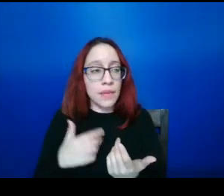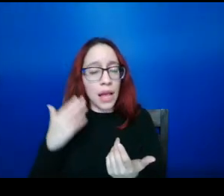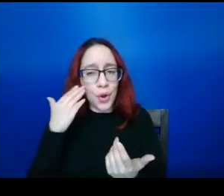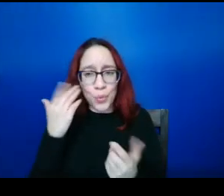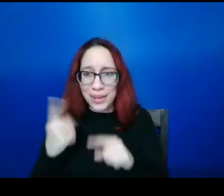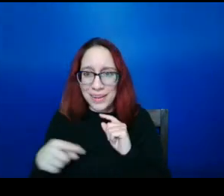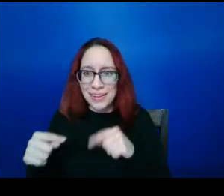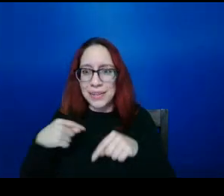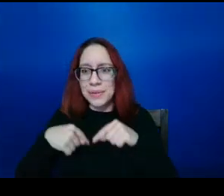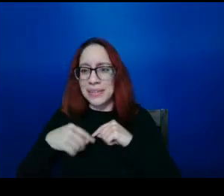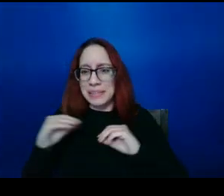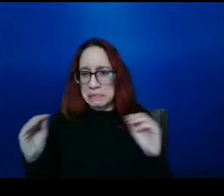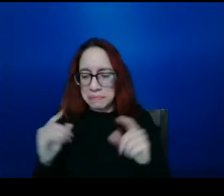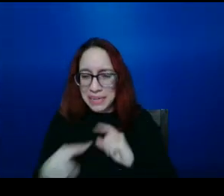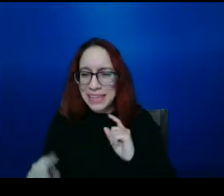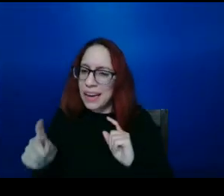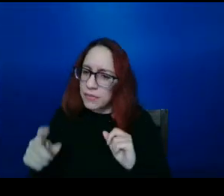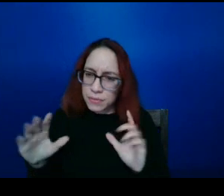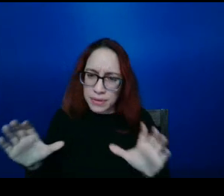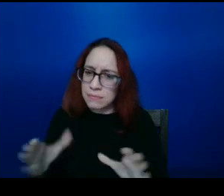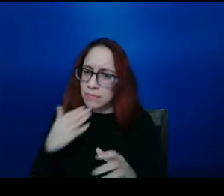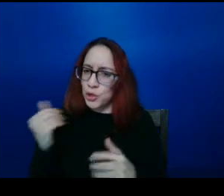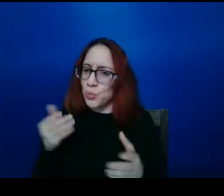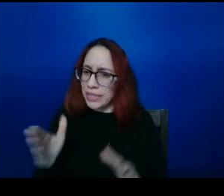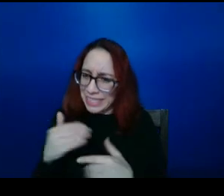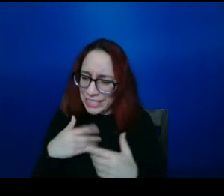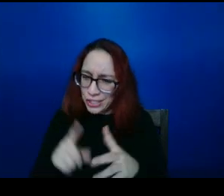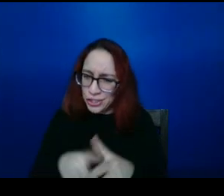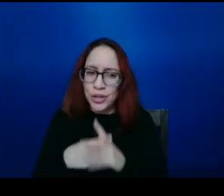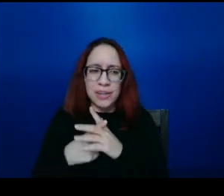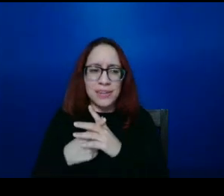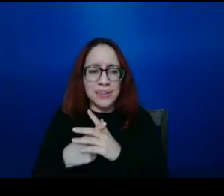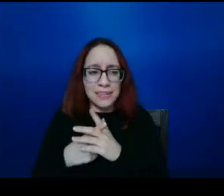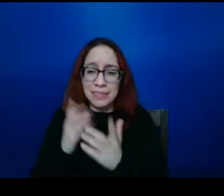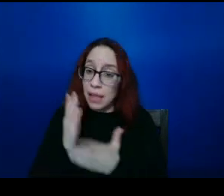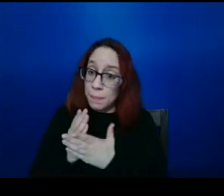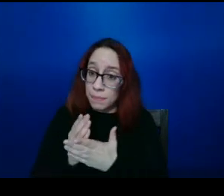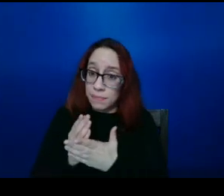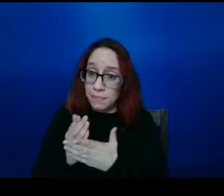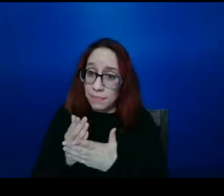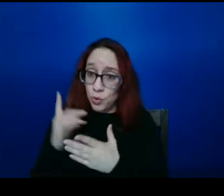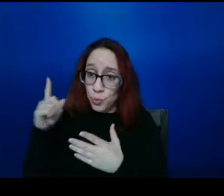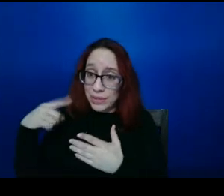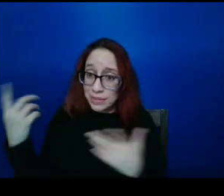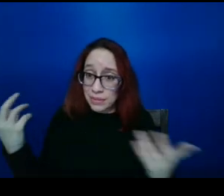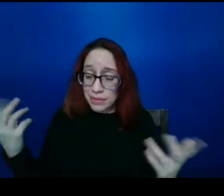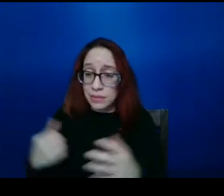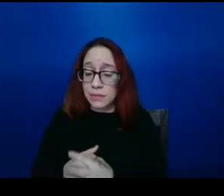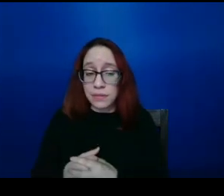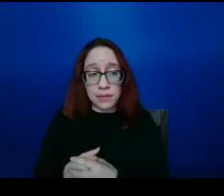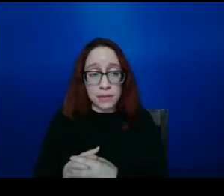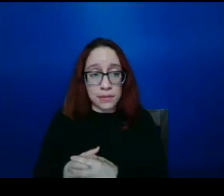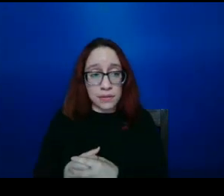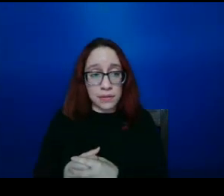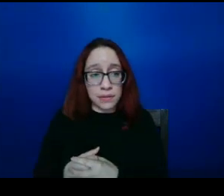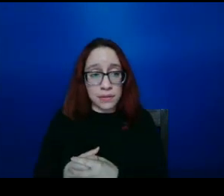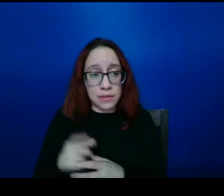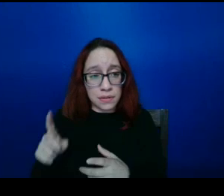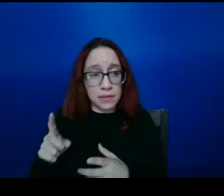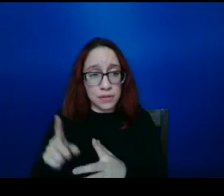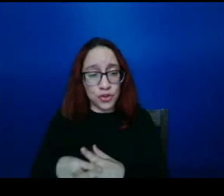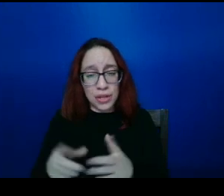can't go back and do anything, but there's got to be a way that we can start stopping this craziness. And we've got to